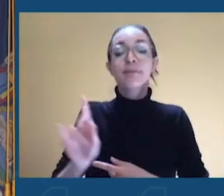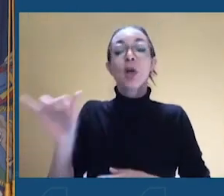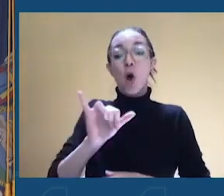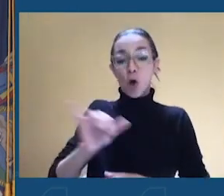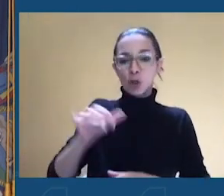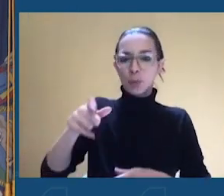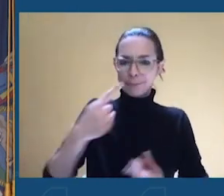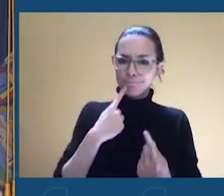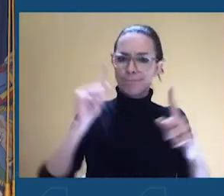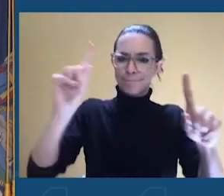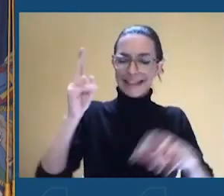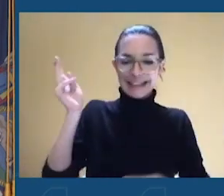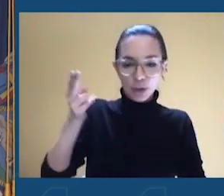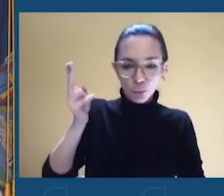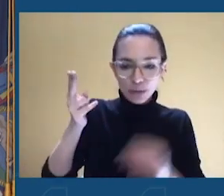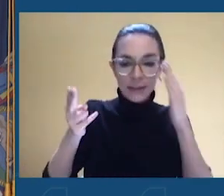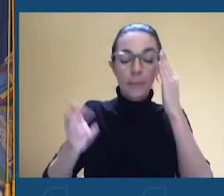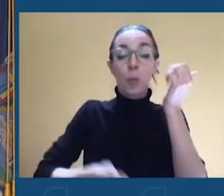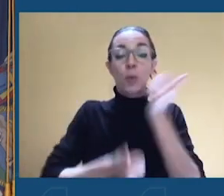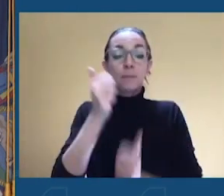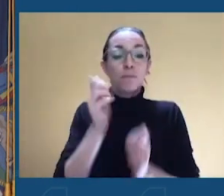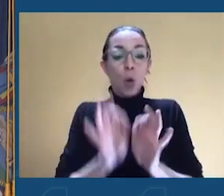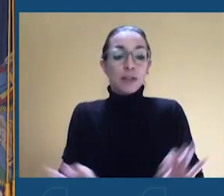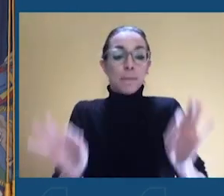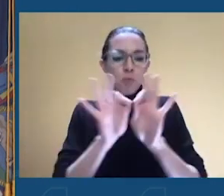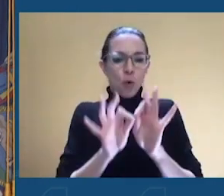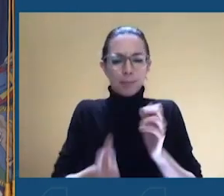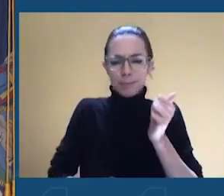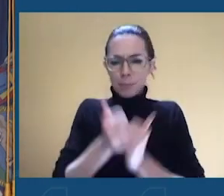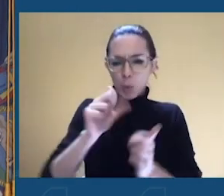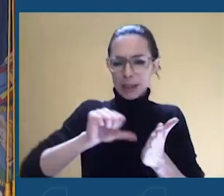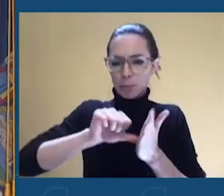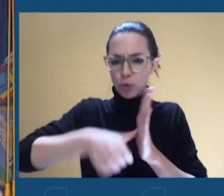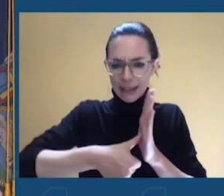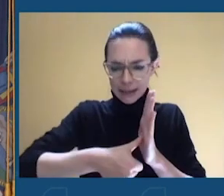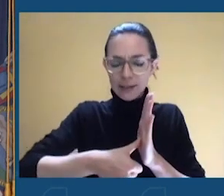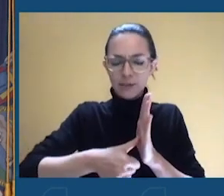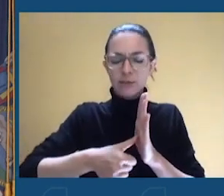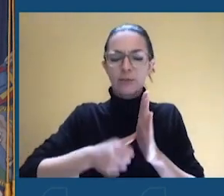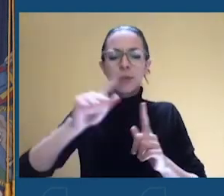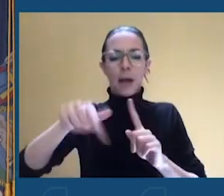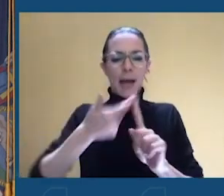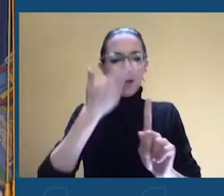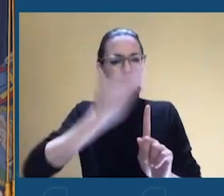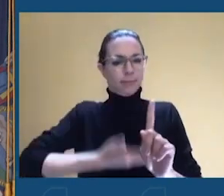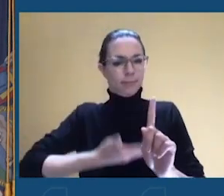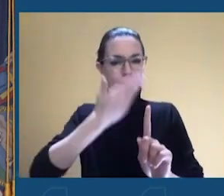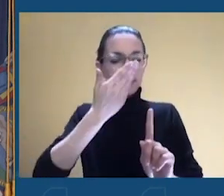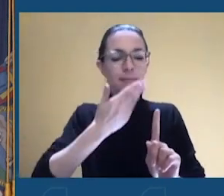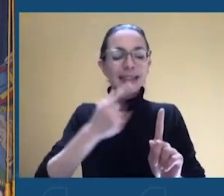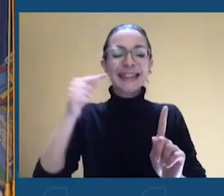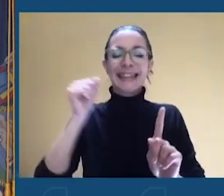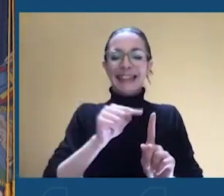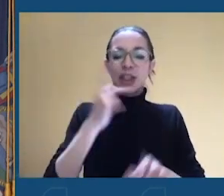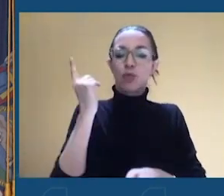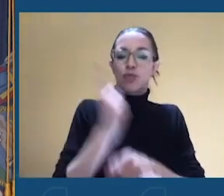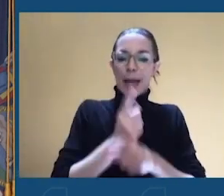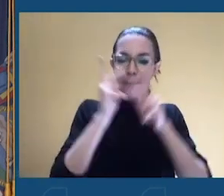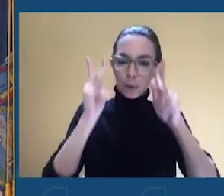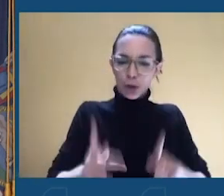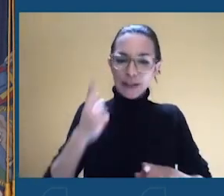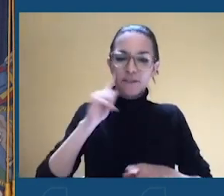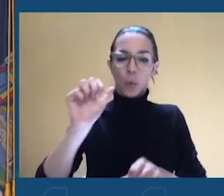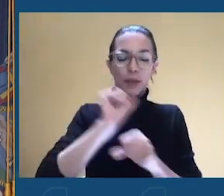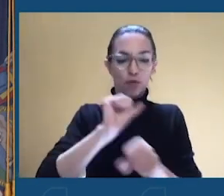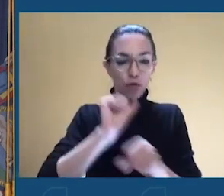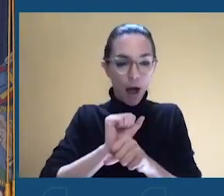what's most important to me, what's most impressive about this person, he's the right person for the job. It's